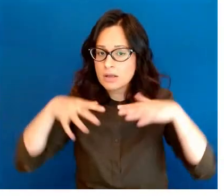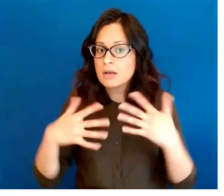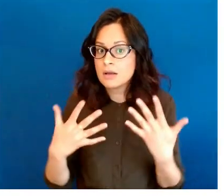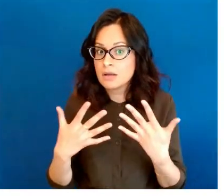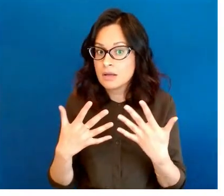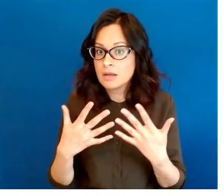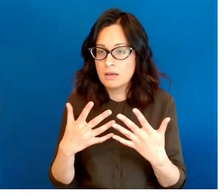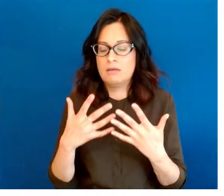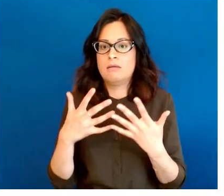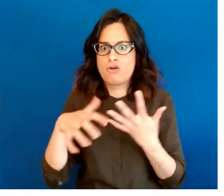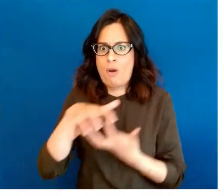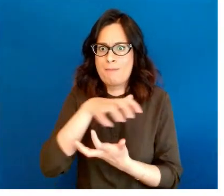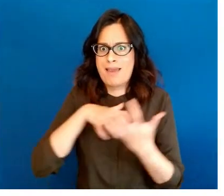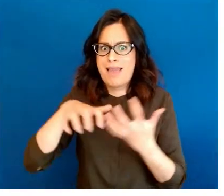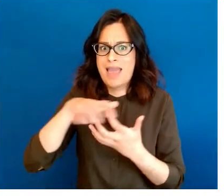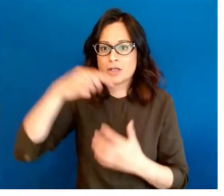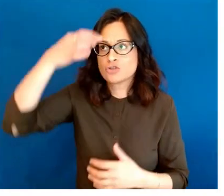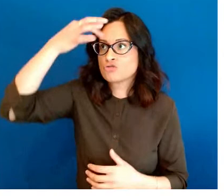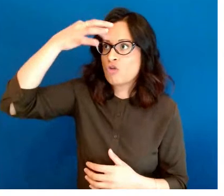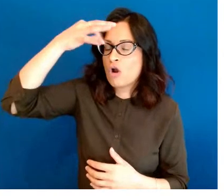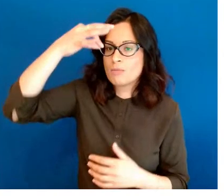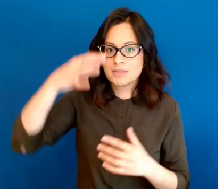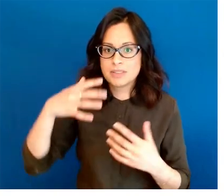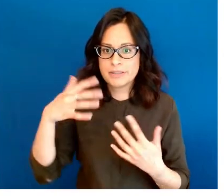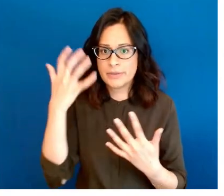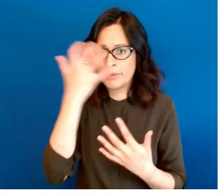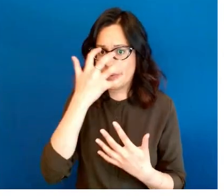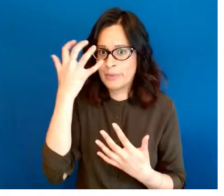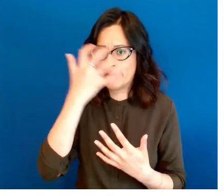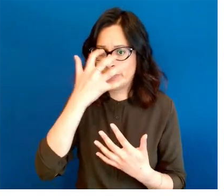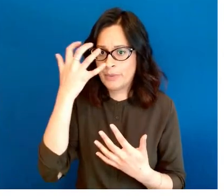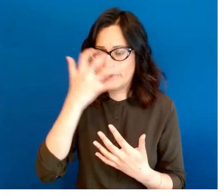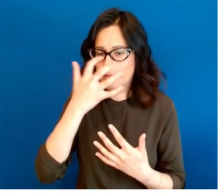is the likes of eye drops. So individuals who have allergic